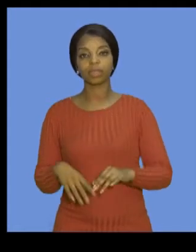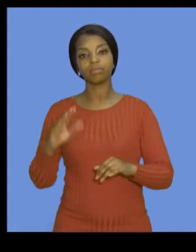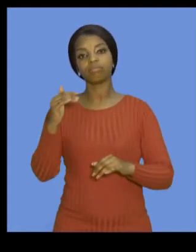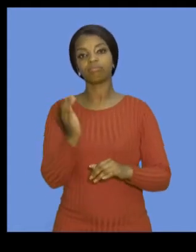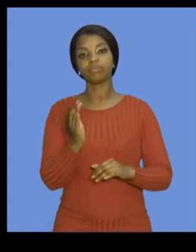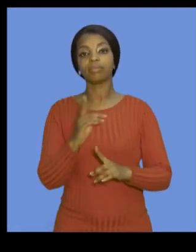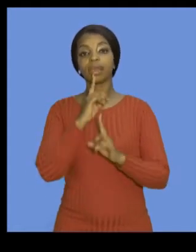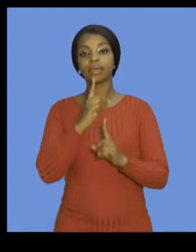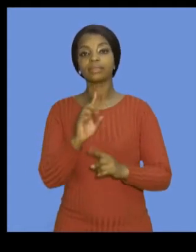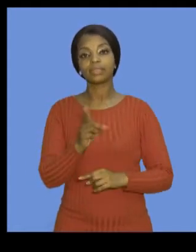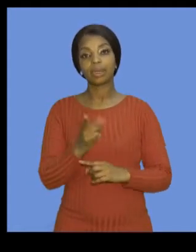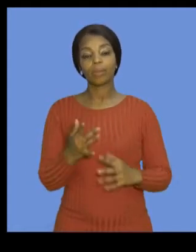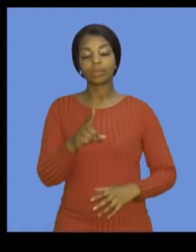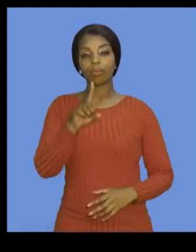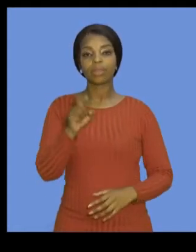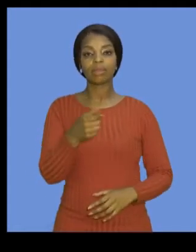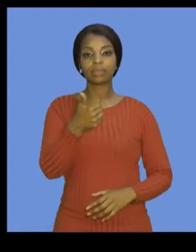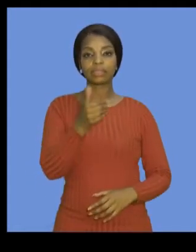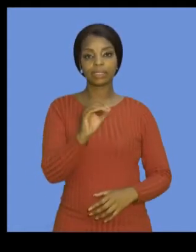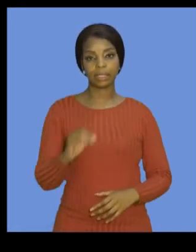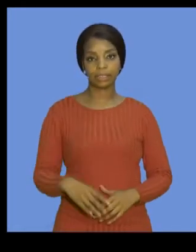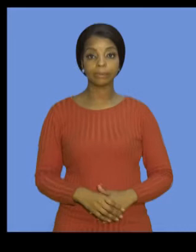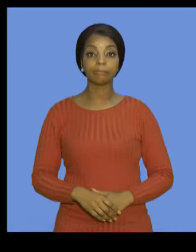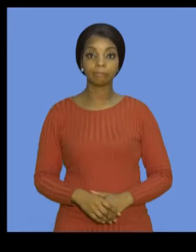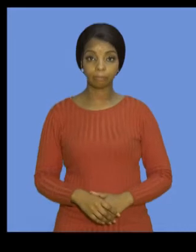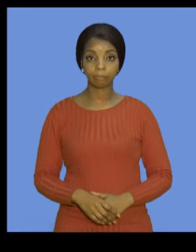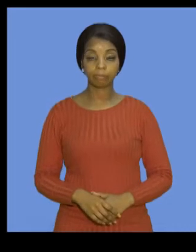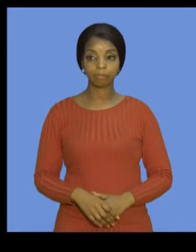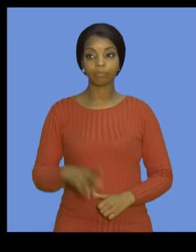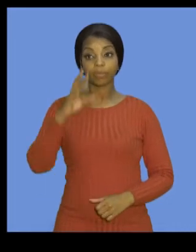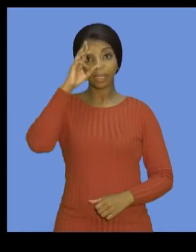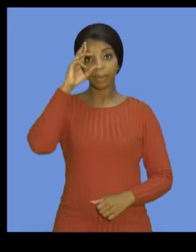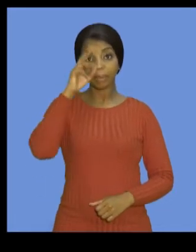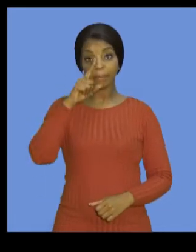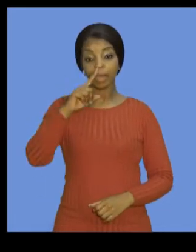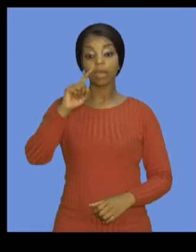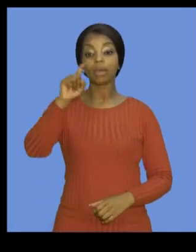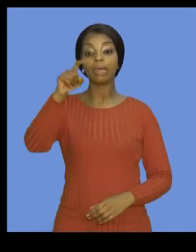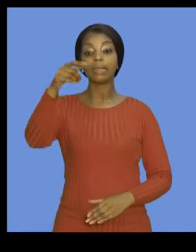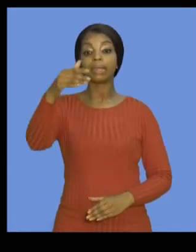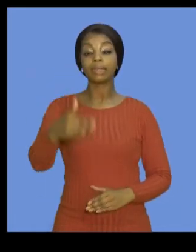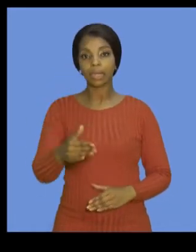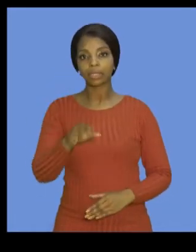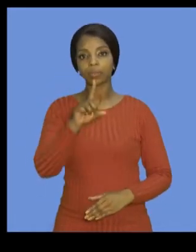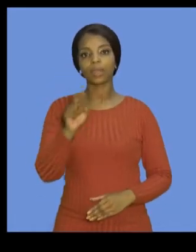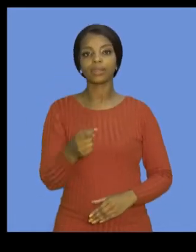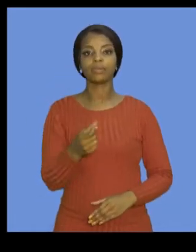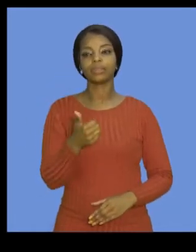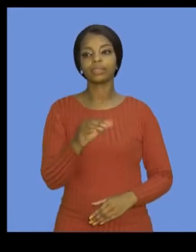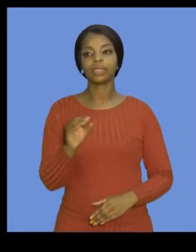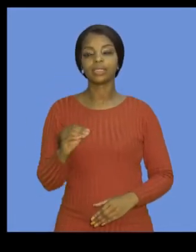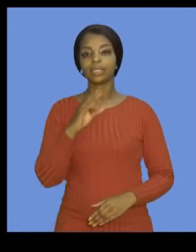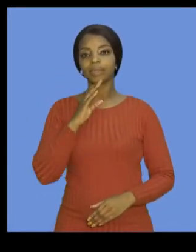will amount to 1,600. So you remember that at the end, we're left with or you actually